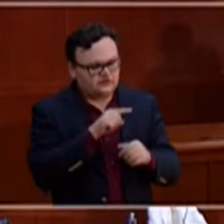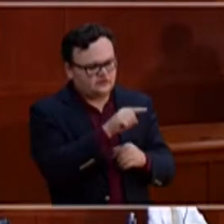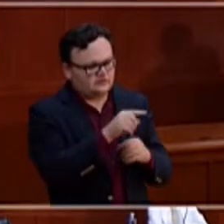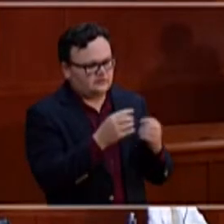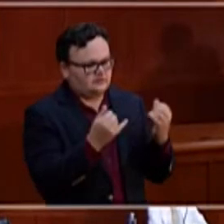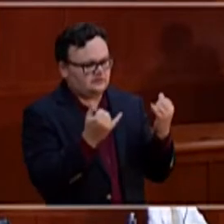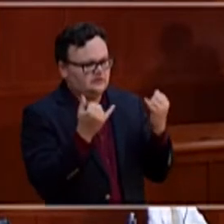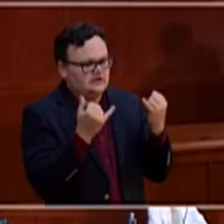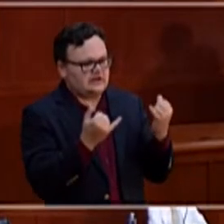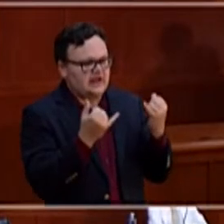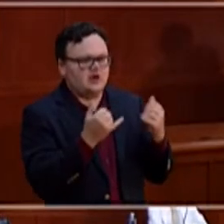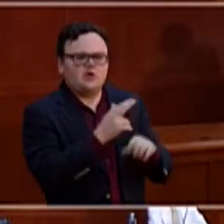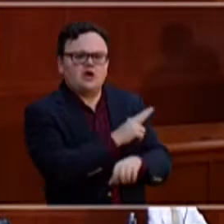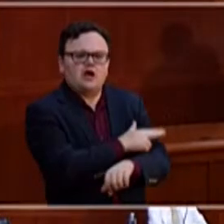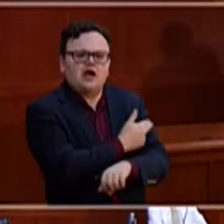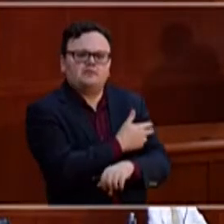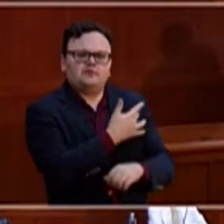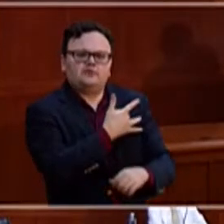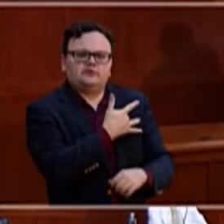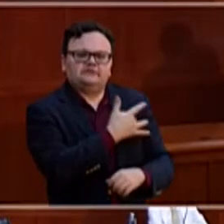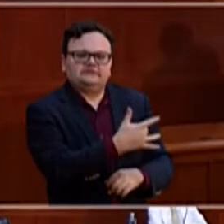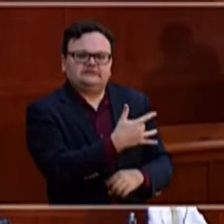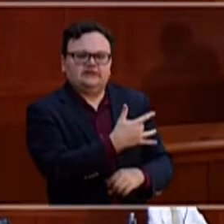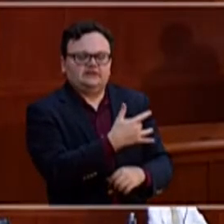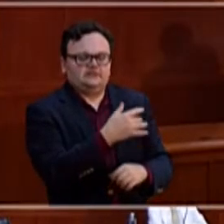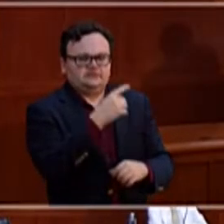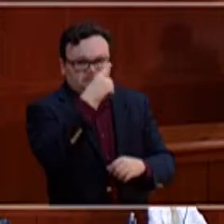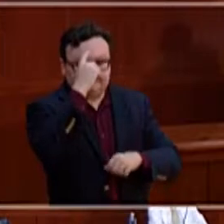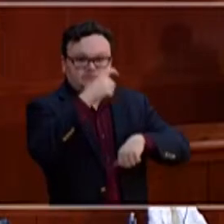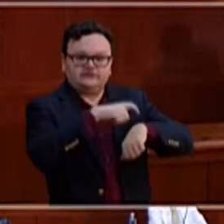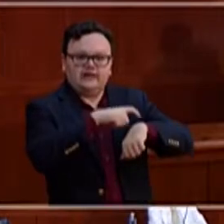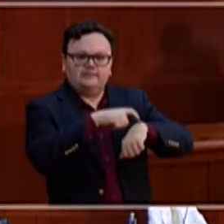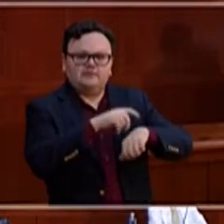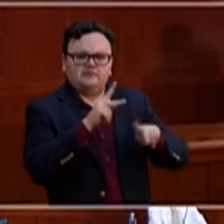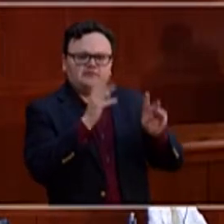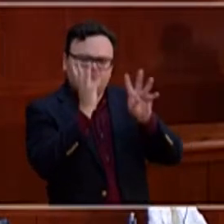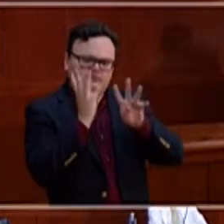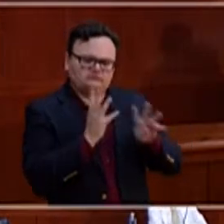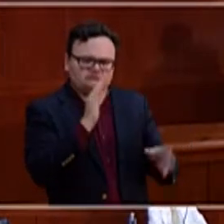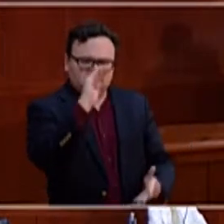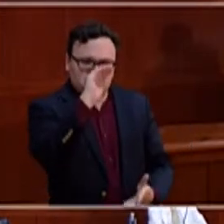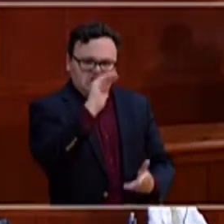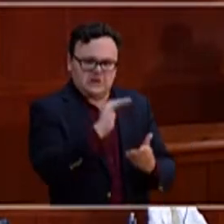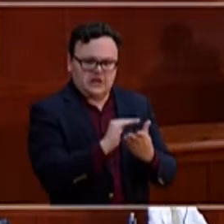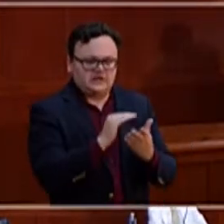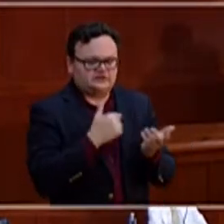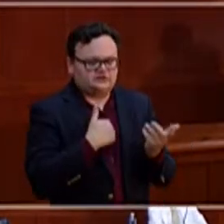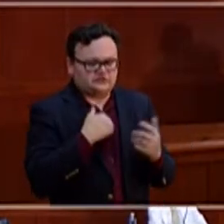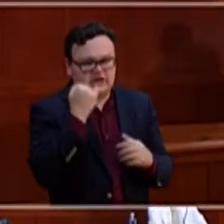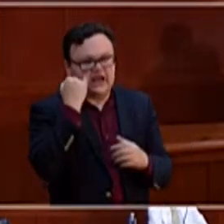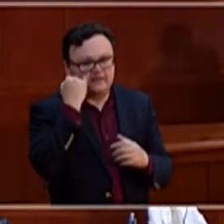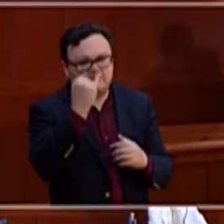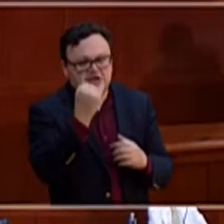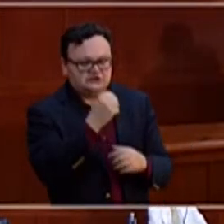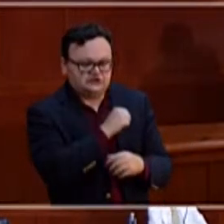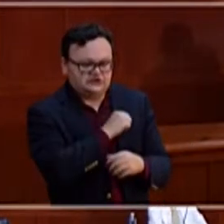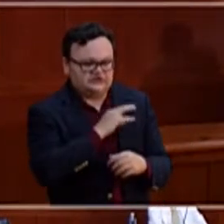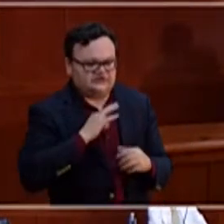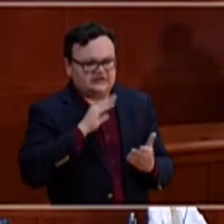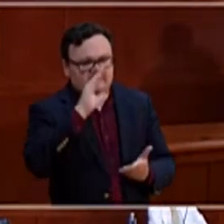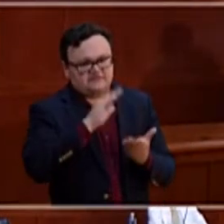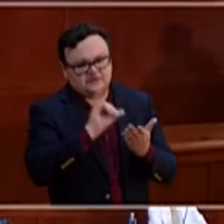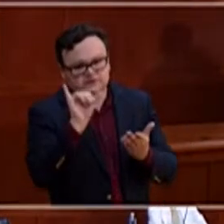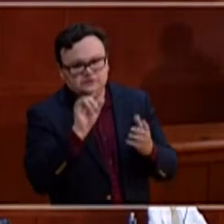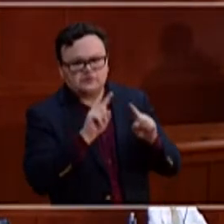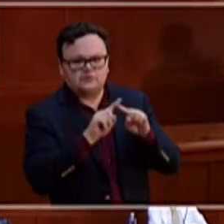for our census normally, and I would imagine there's probably some variation in staffing that naturally occurs there, so that adds to the need to make sure